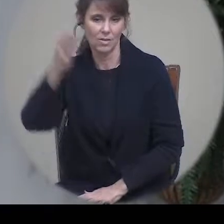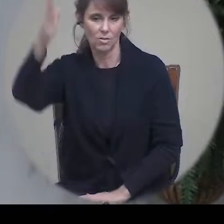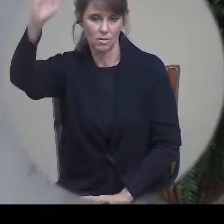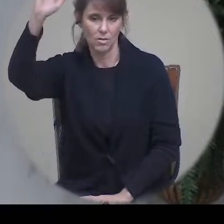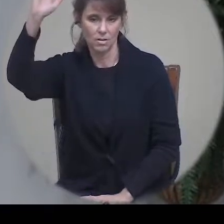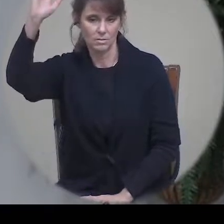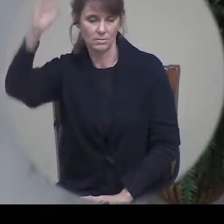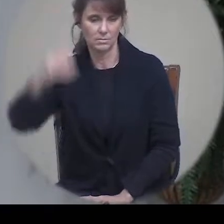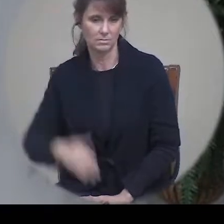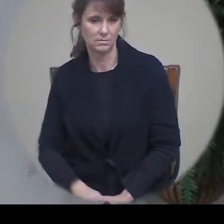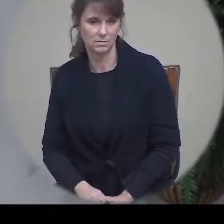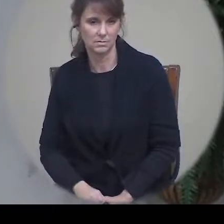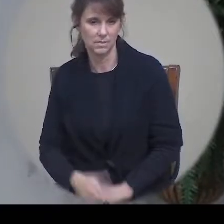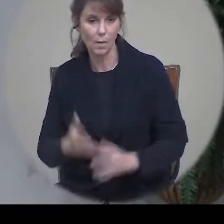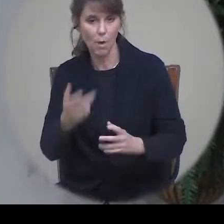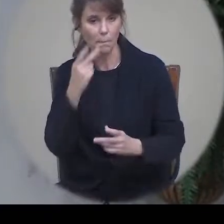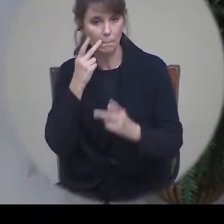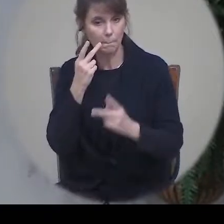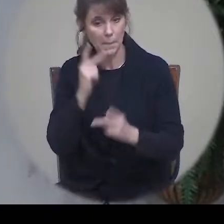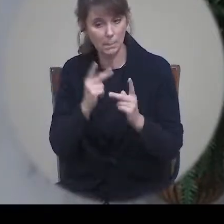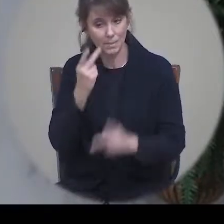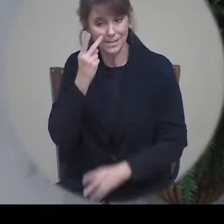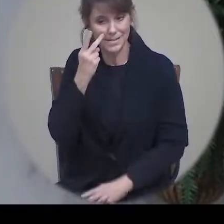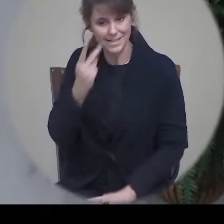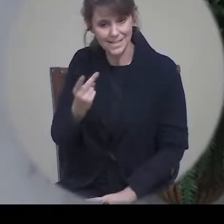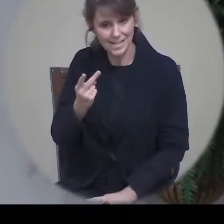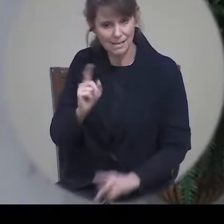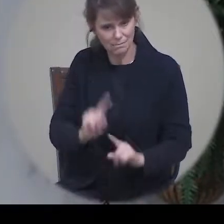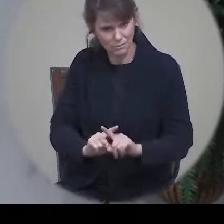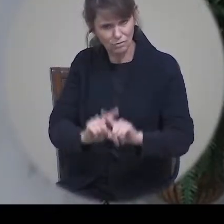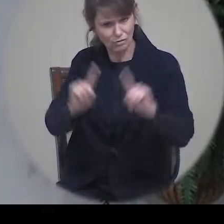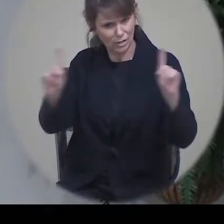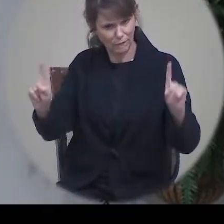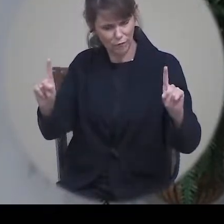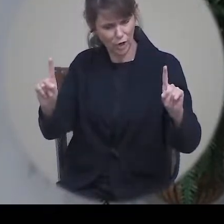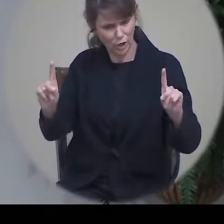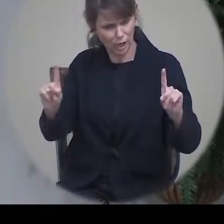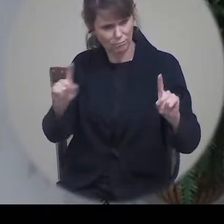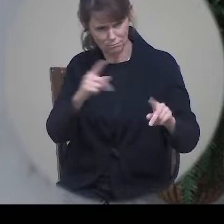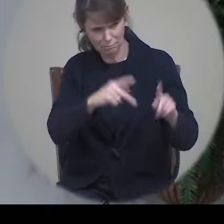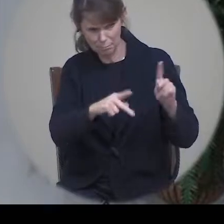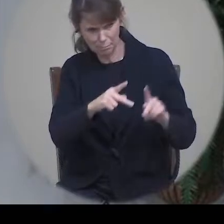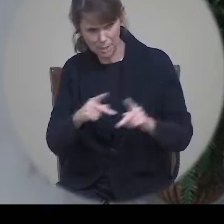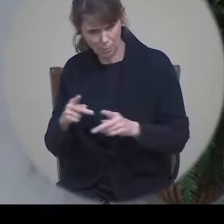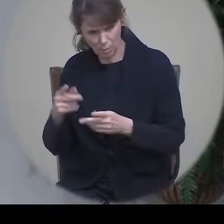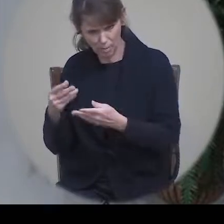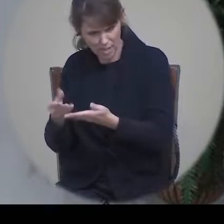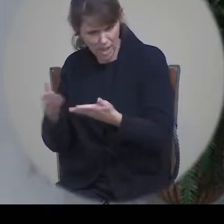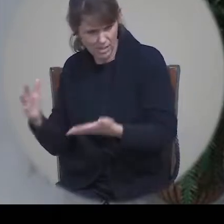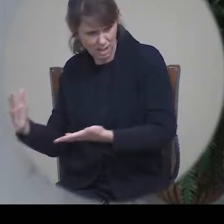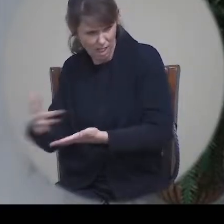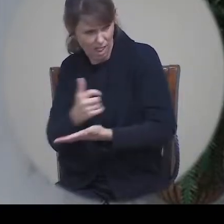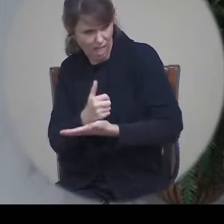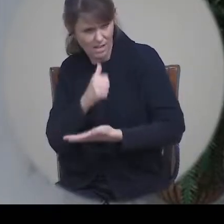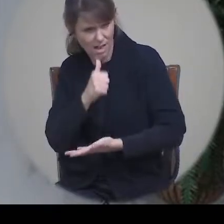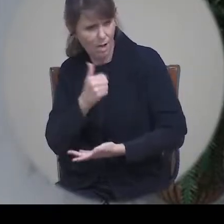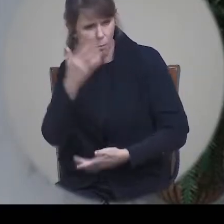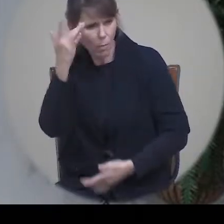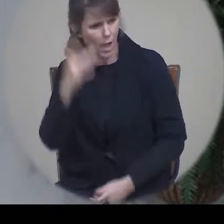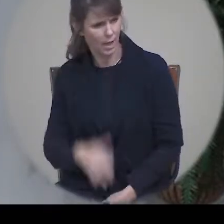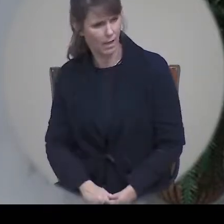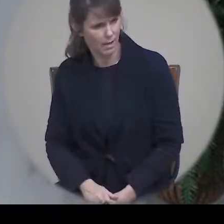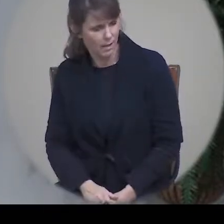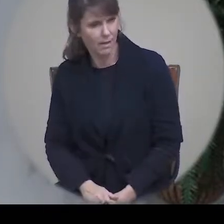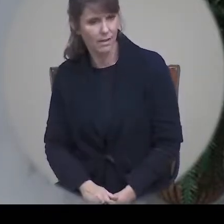point. Everybody hear that? Just the wisdom of not taking of the plunder as it serves as possibly a temptation as well